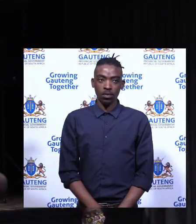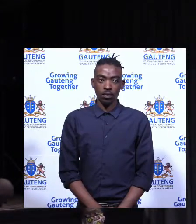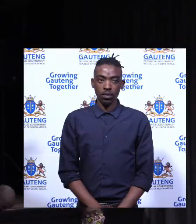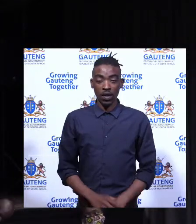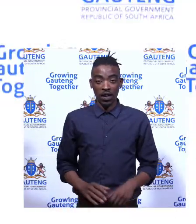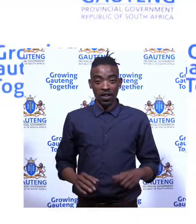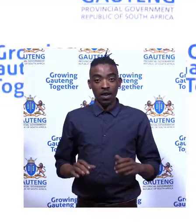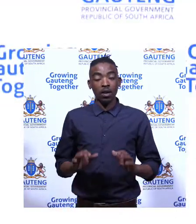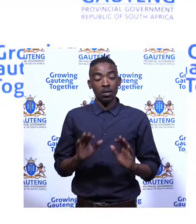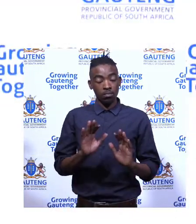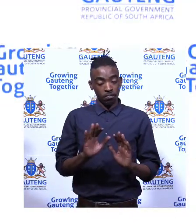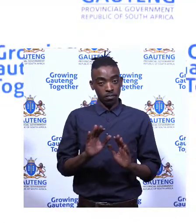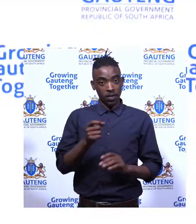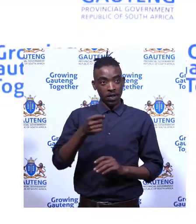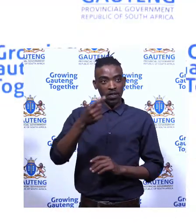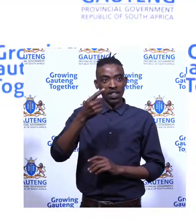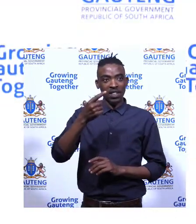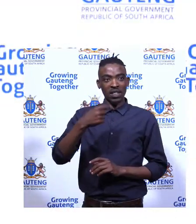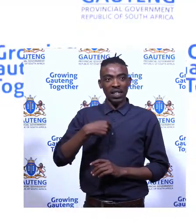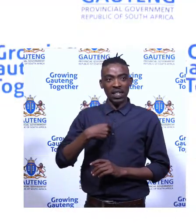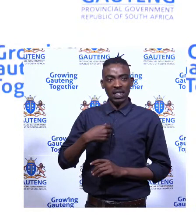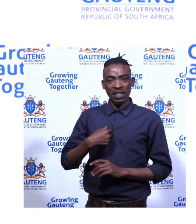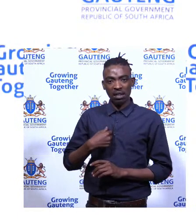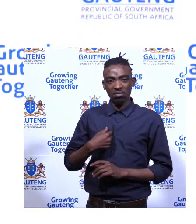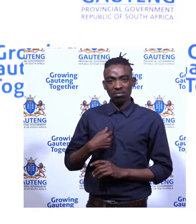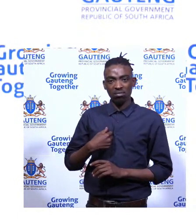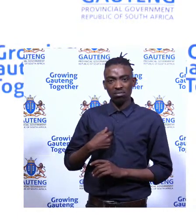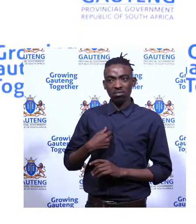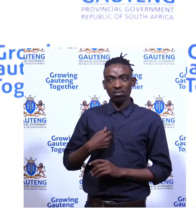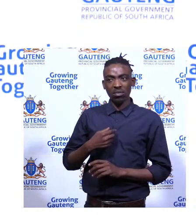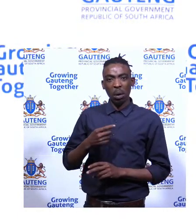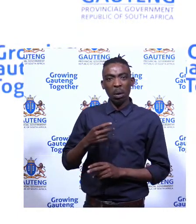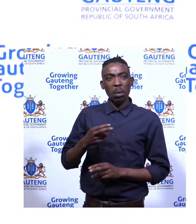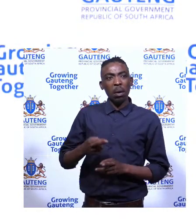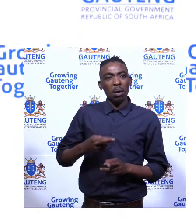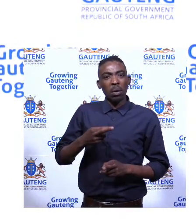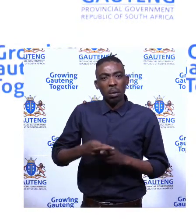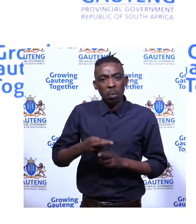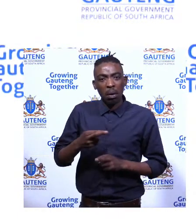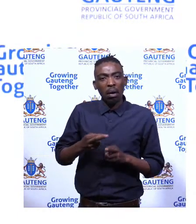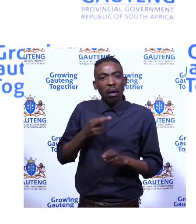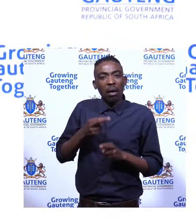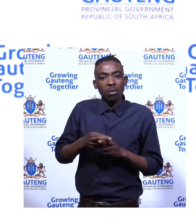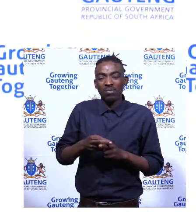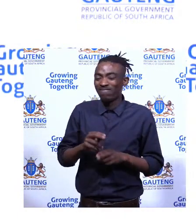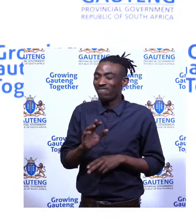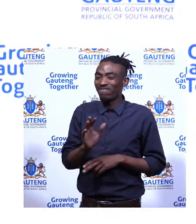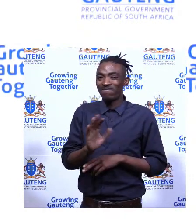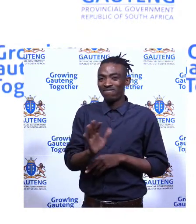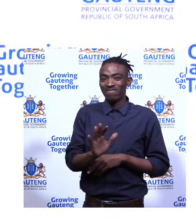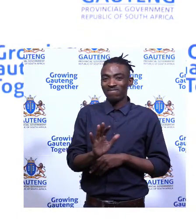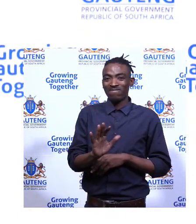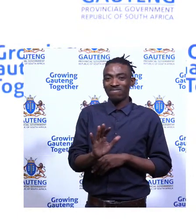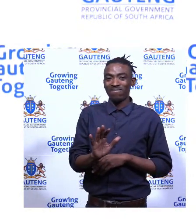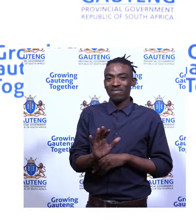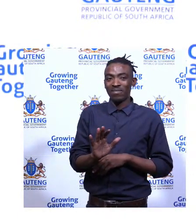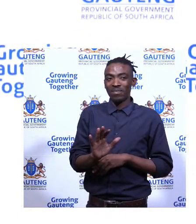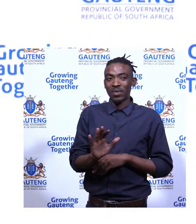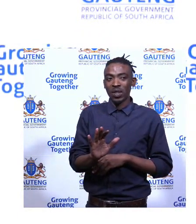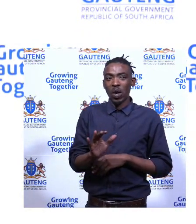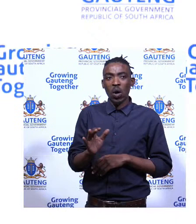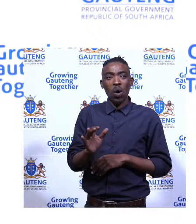Firstly, let me say that I don't want to preempt what the National Command Council will say and what